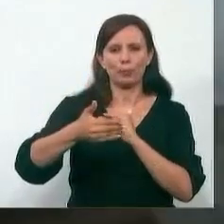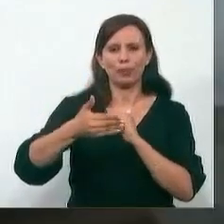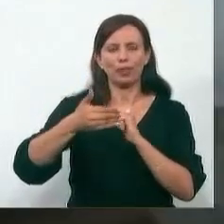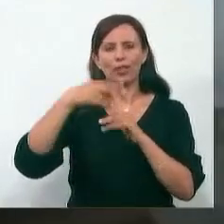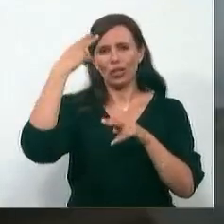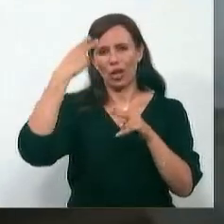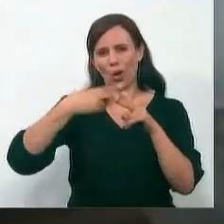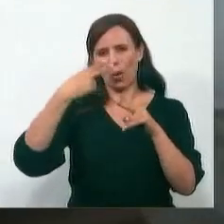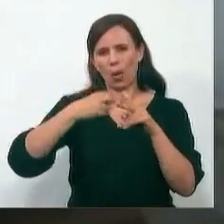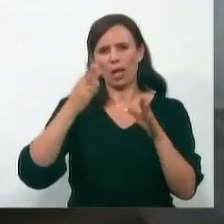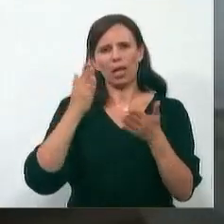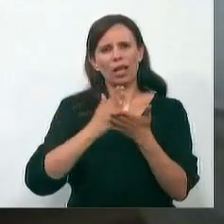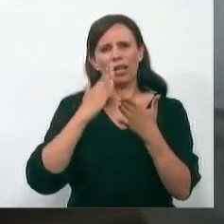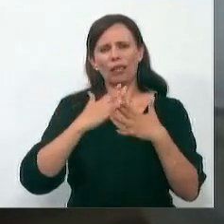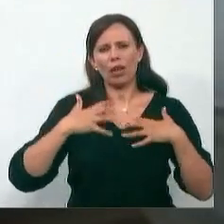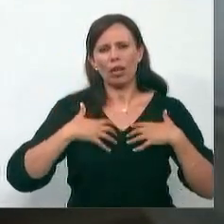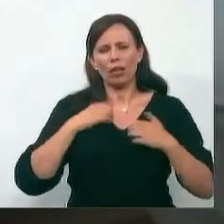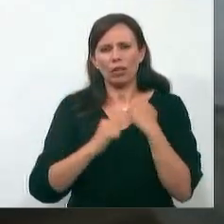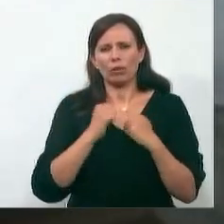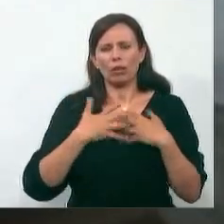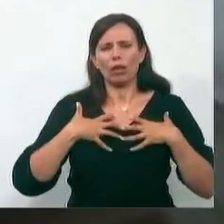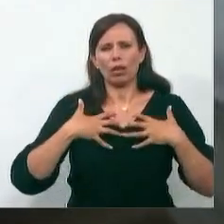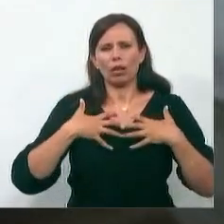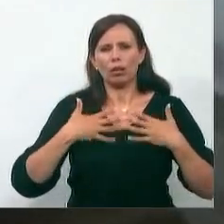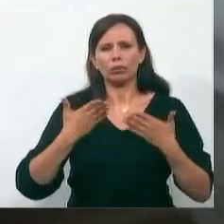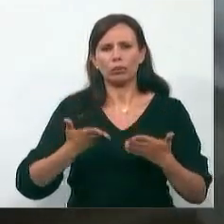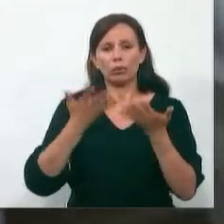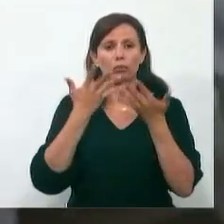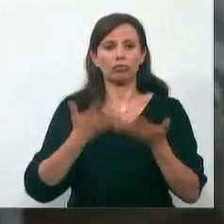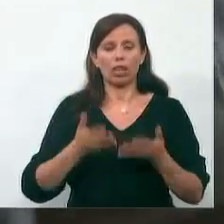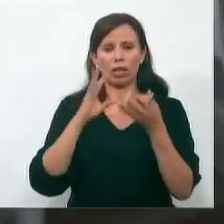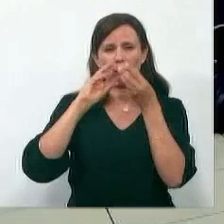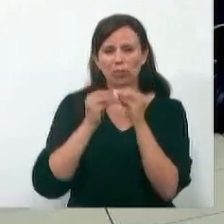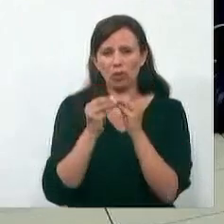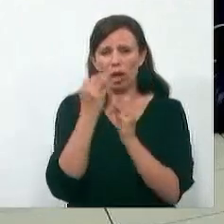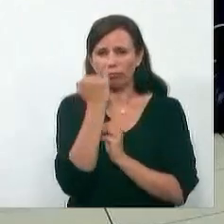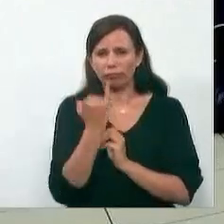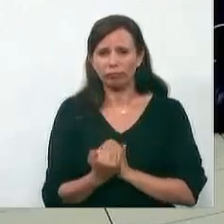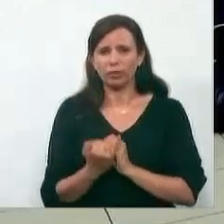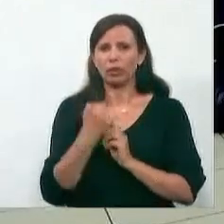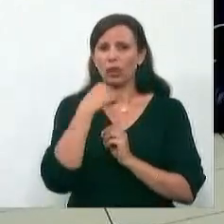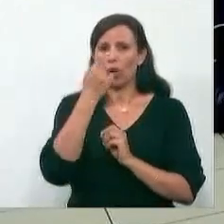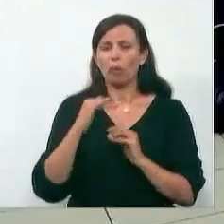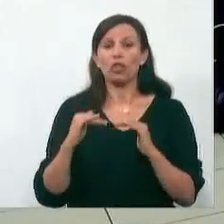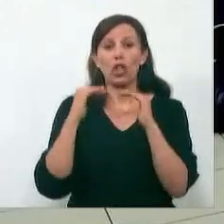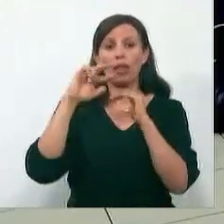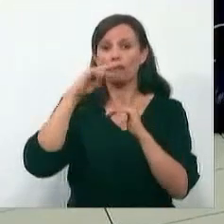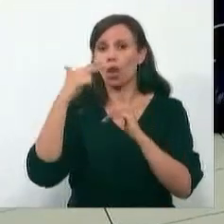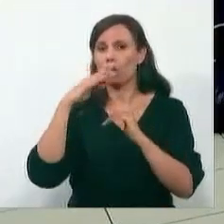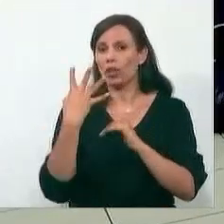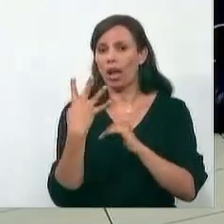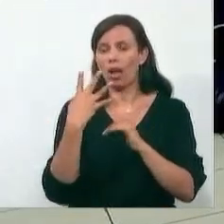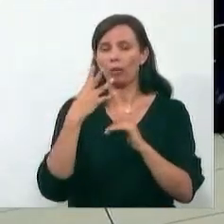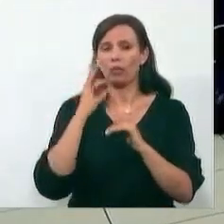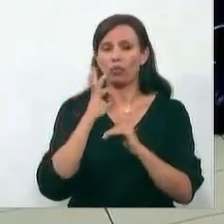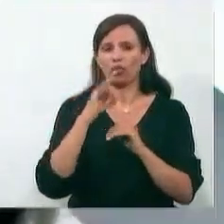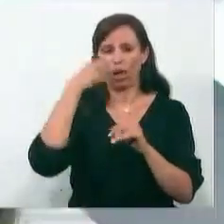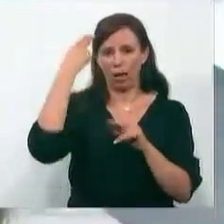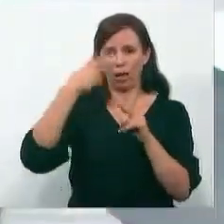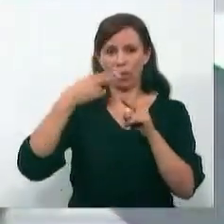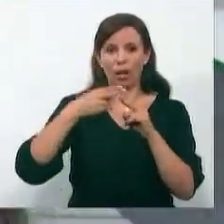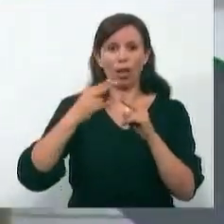the patient is suffering severe pain, shortness of breath, or weight loss, that is, stages 3 and 4 of the disease.